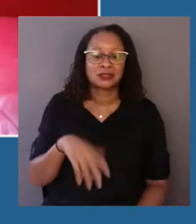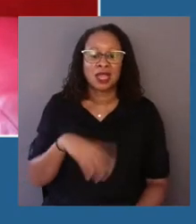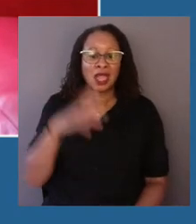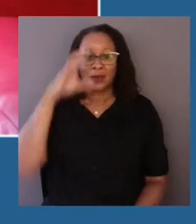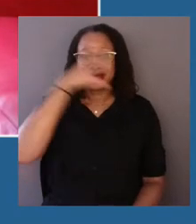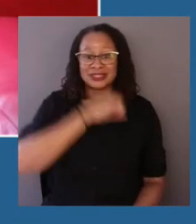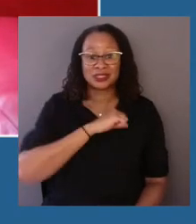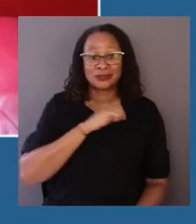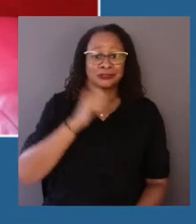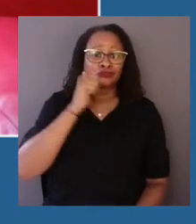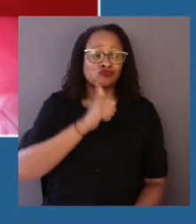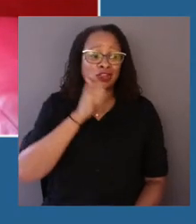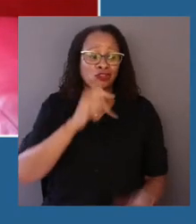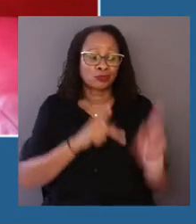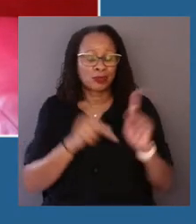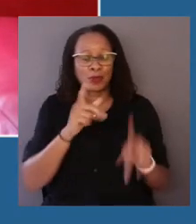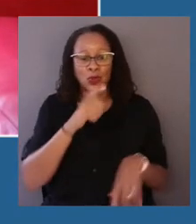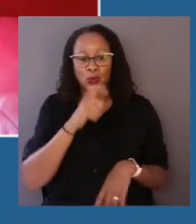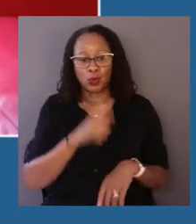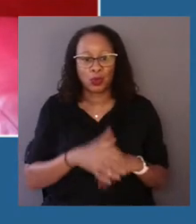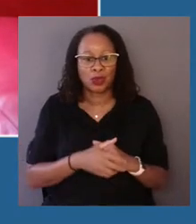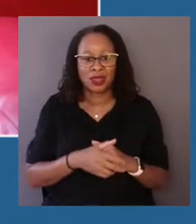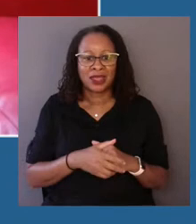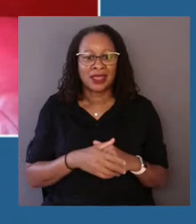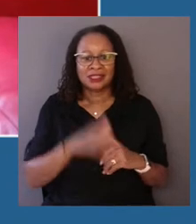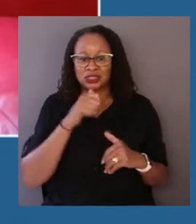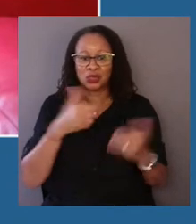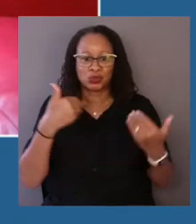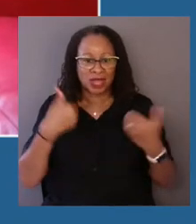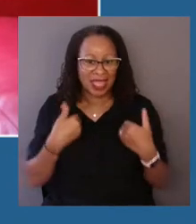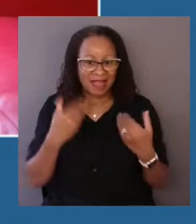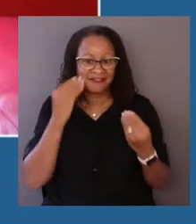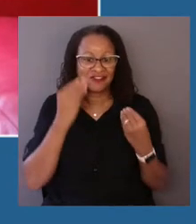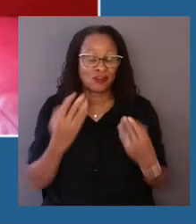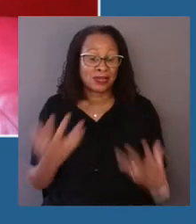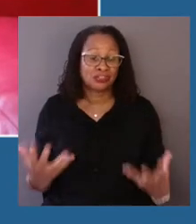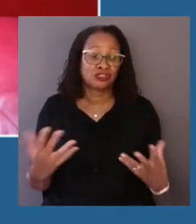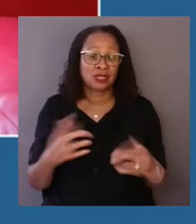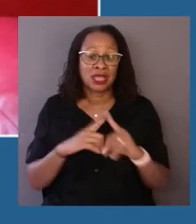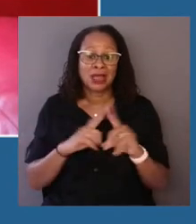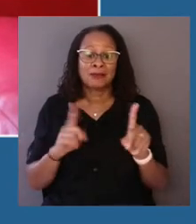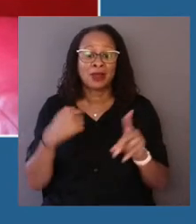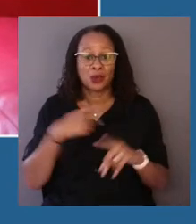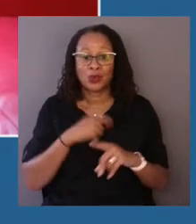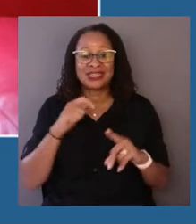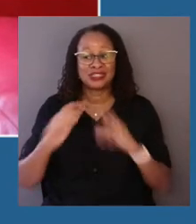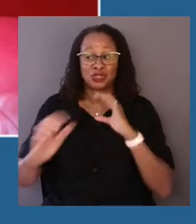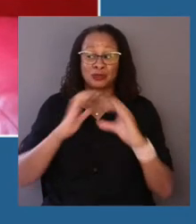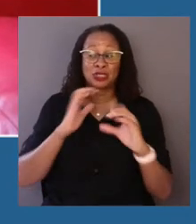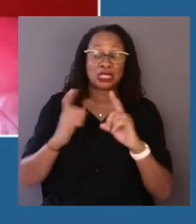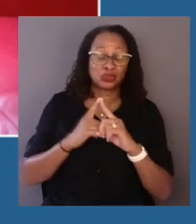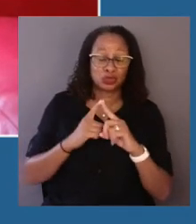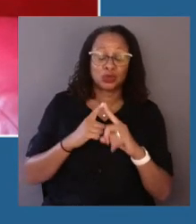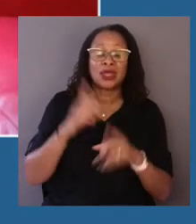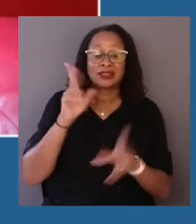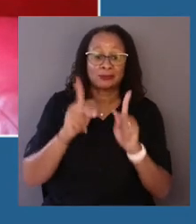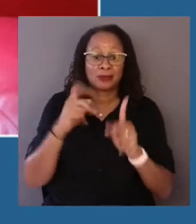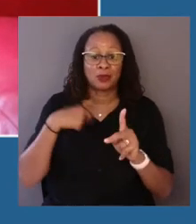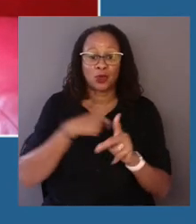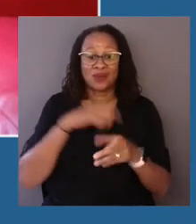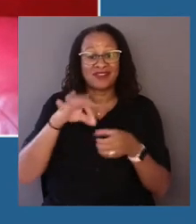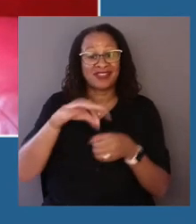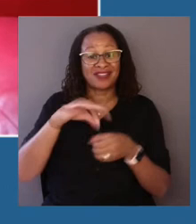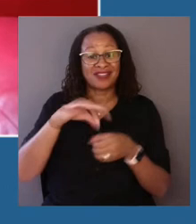regular people who don't have the information. We have to communicate to our elected officials